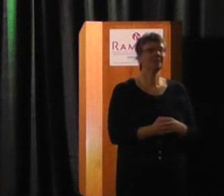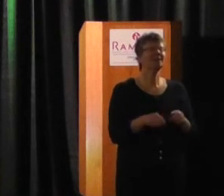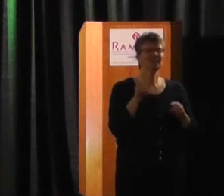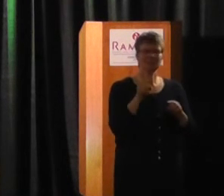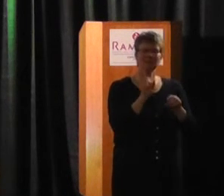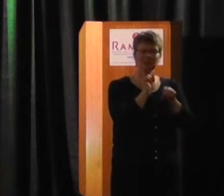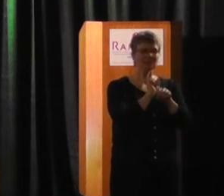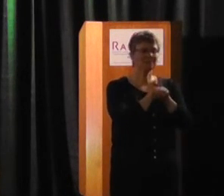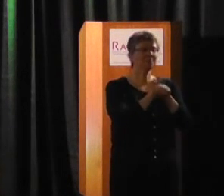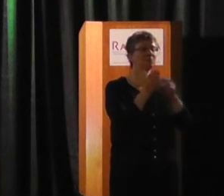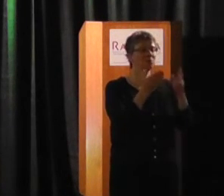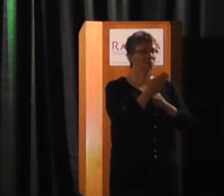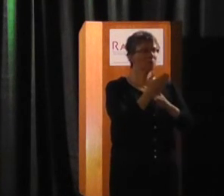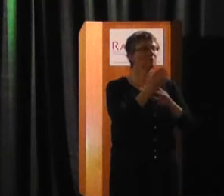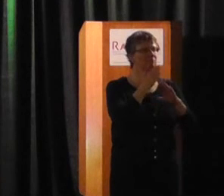obstacles.